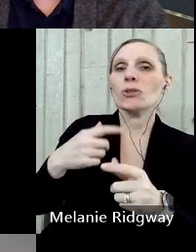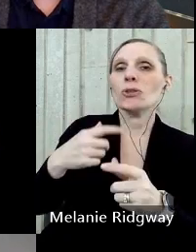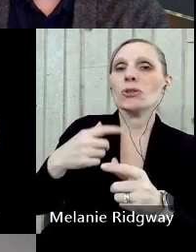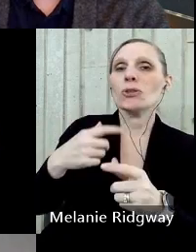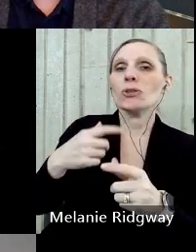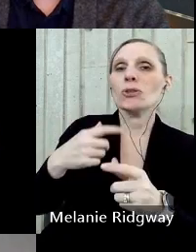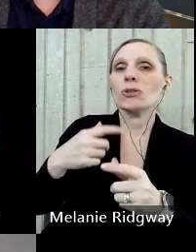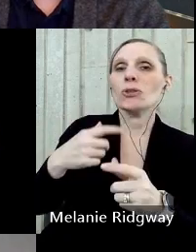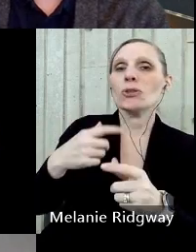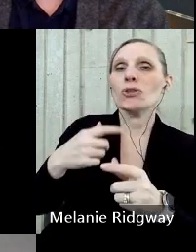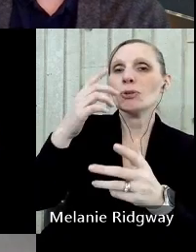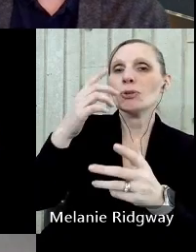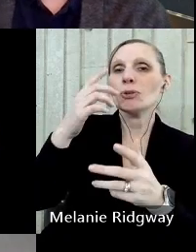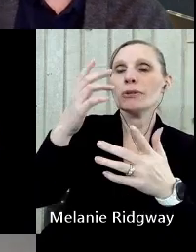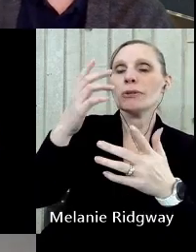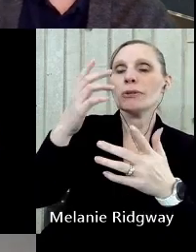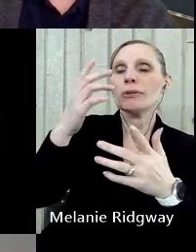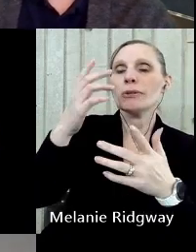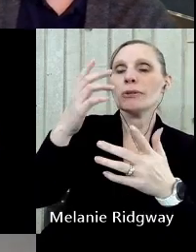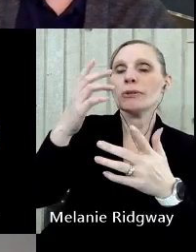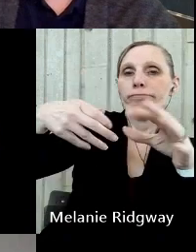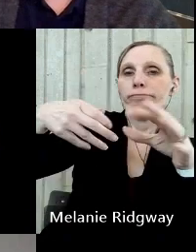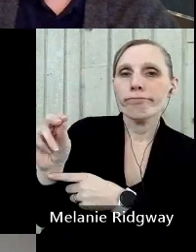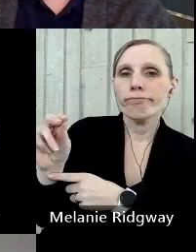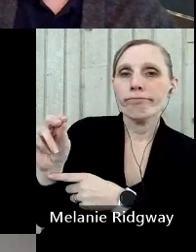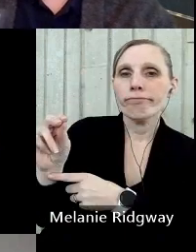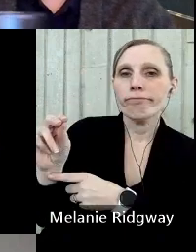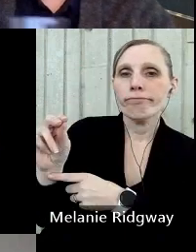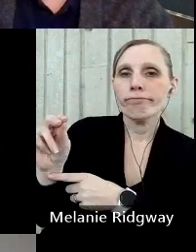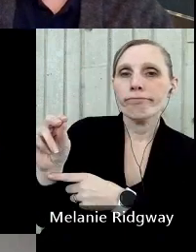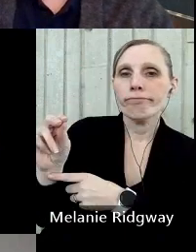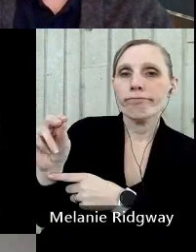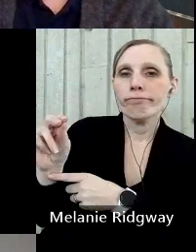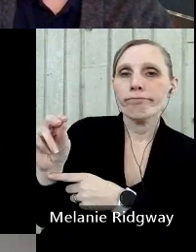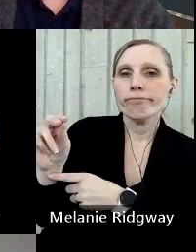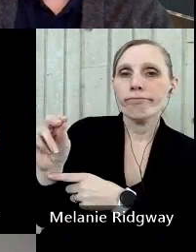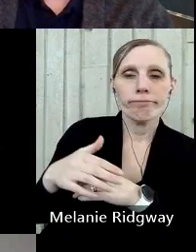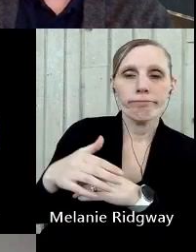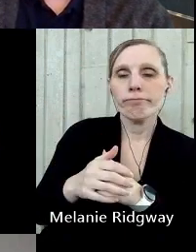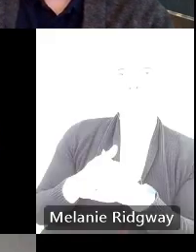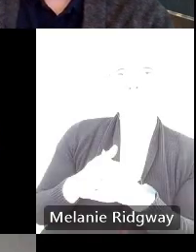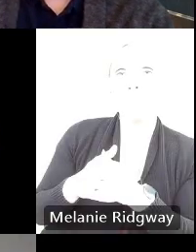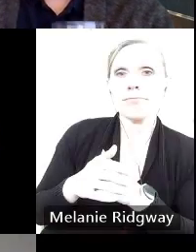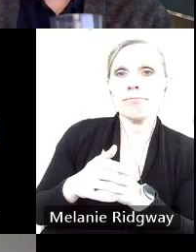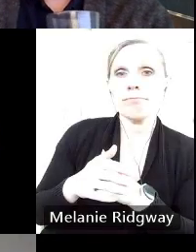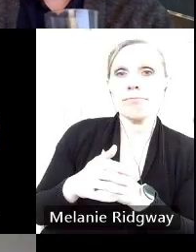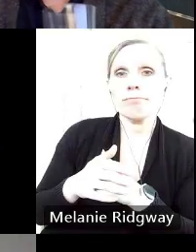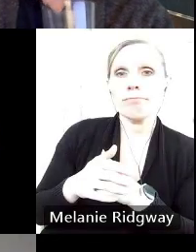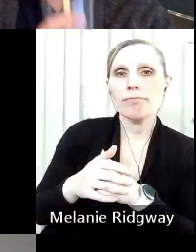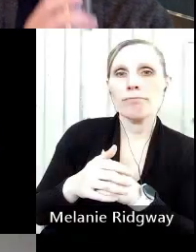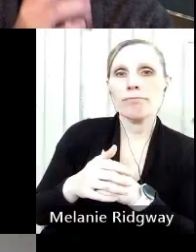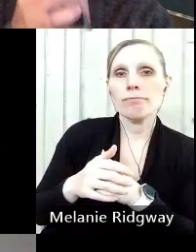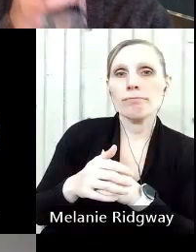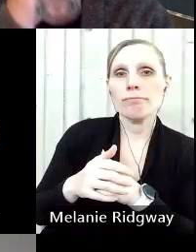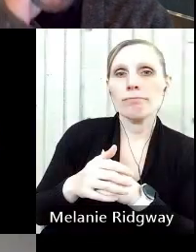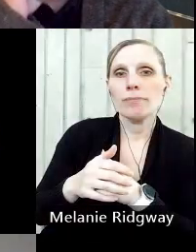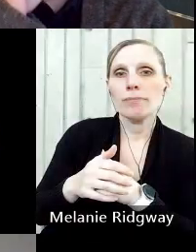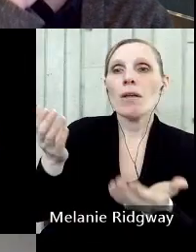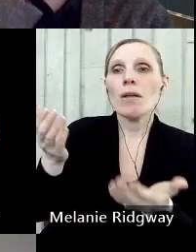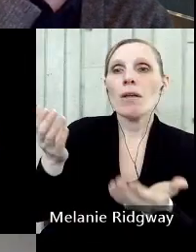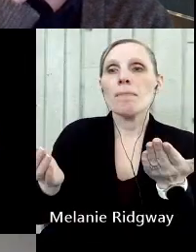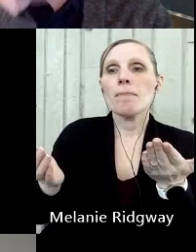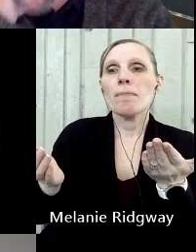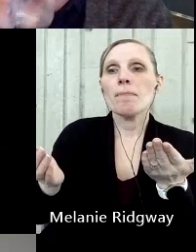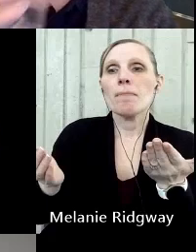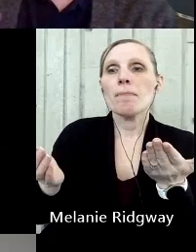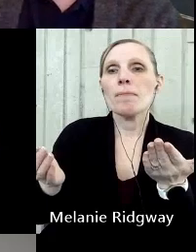is there like a bigger screen that I could use? Instead of coming in at 7:30 in the morning, is there a way that I can come in at 9 and work an